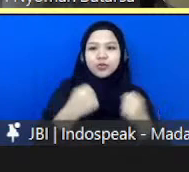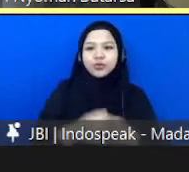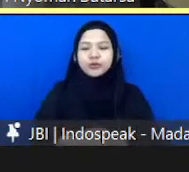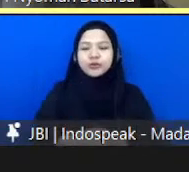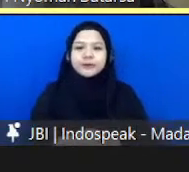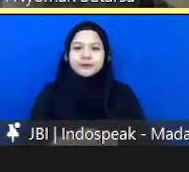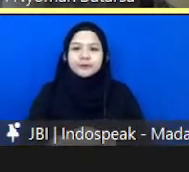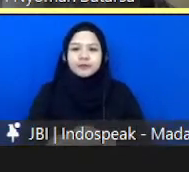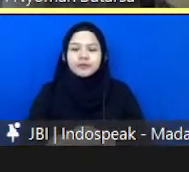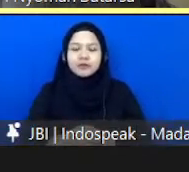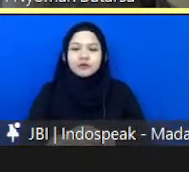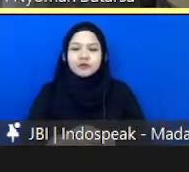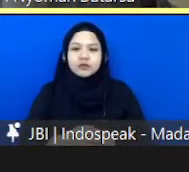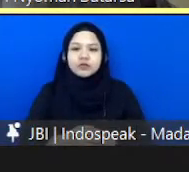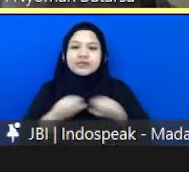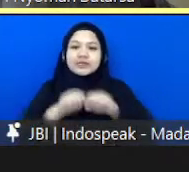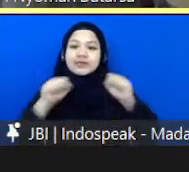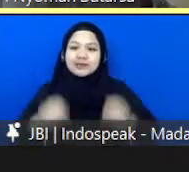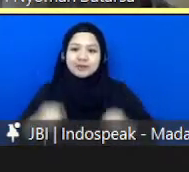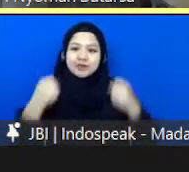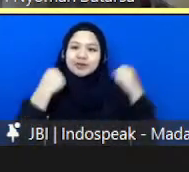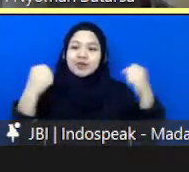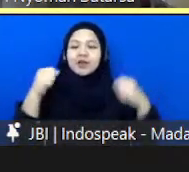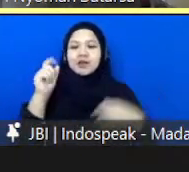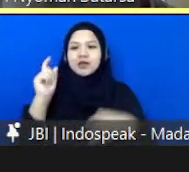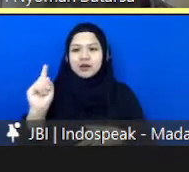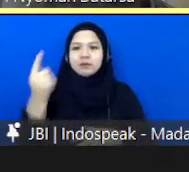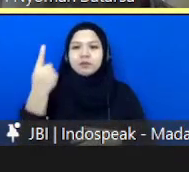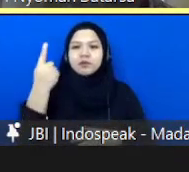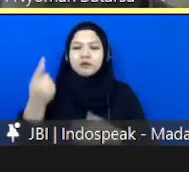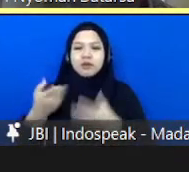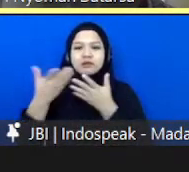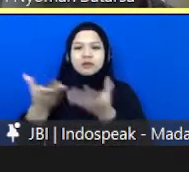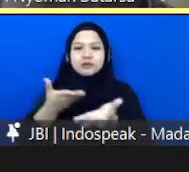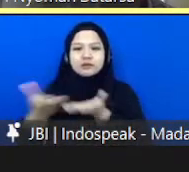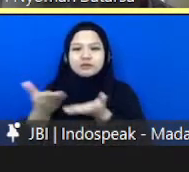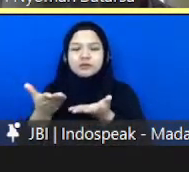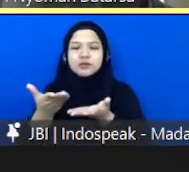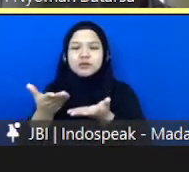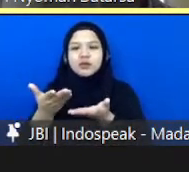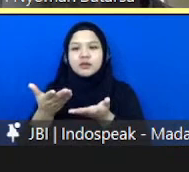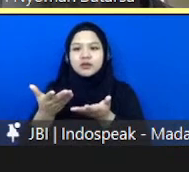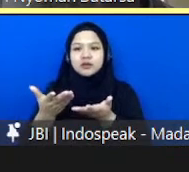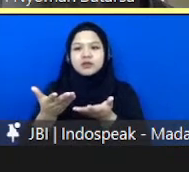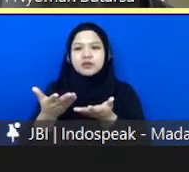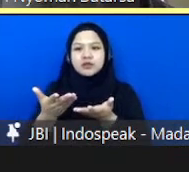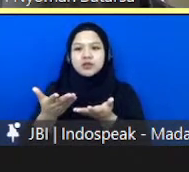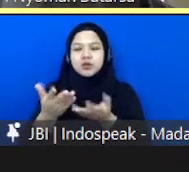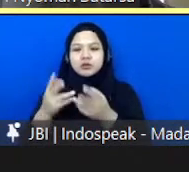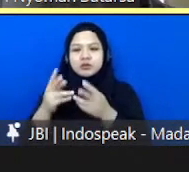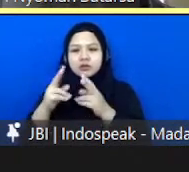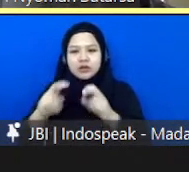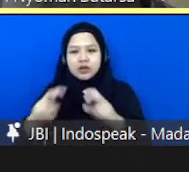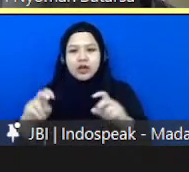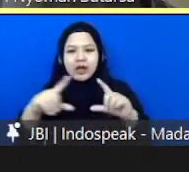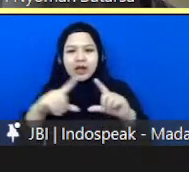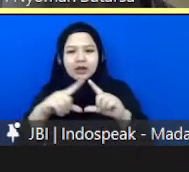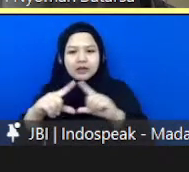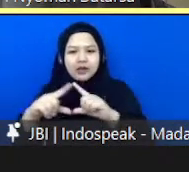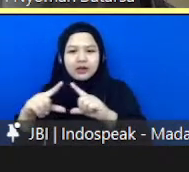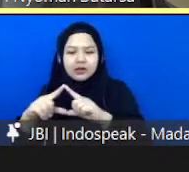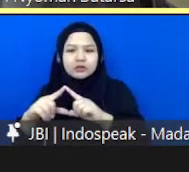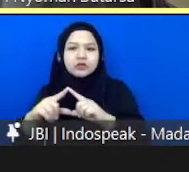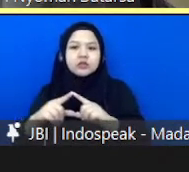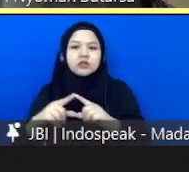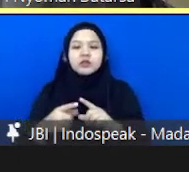health system? So the first one is that it provides deep insights to the underlying causes of access inequities experienced by the marginalized